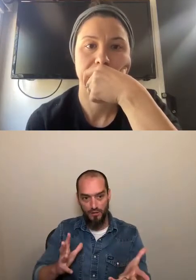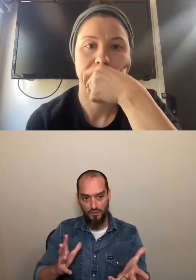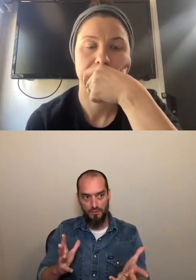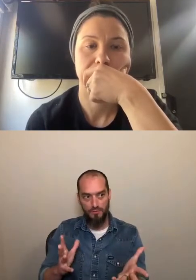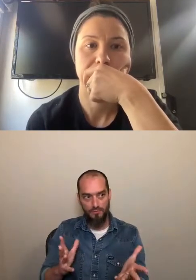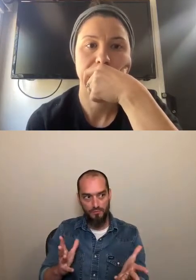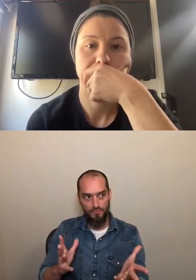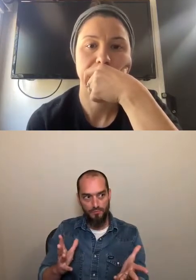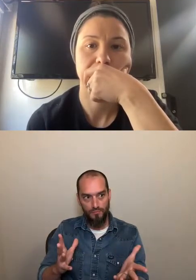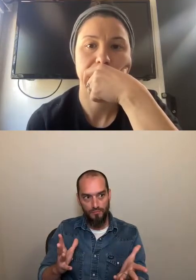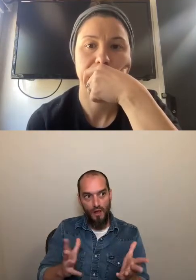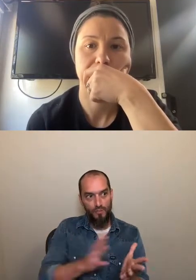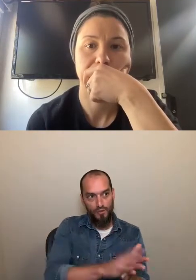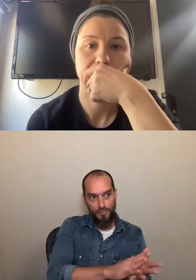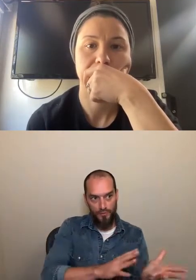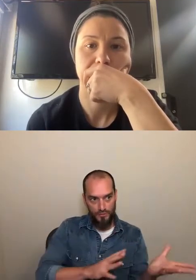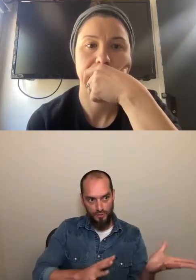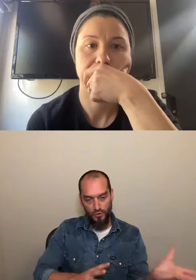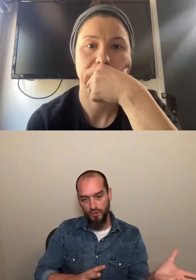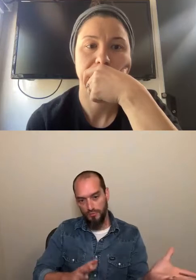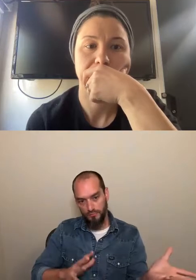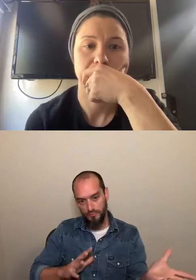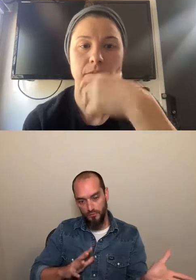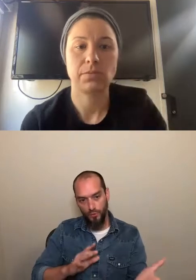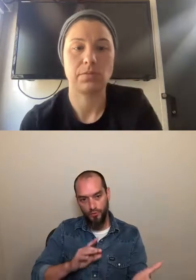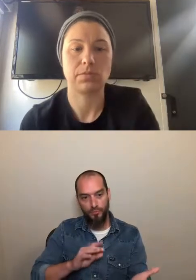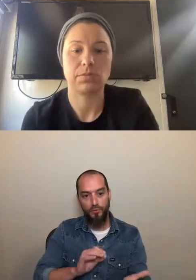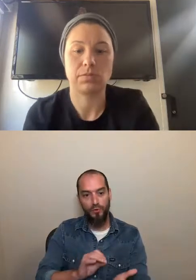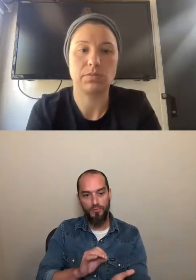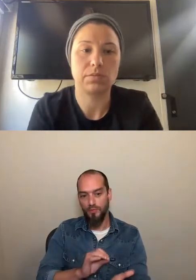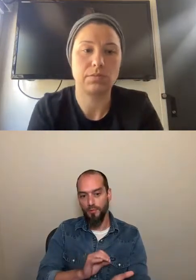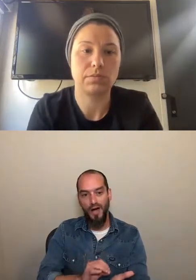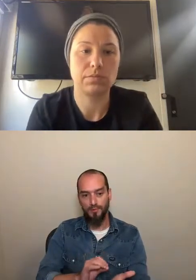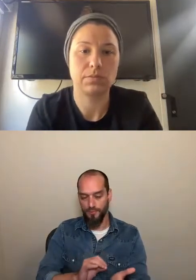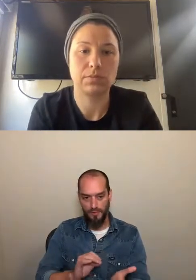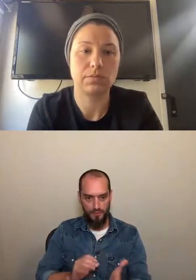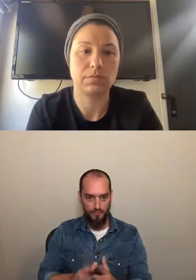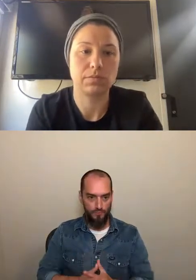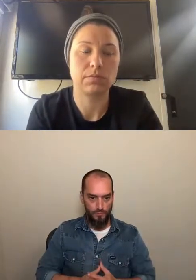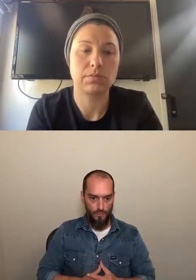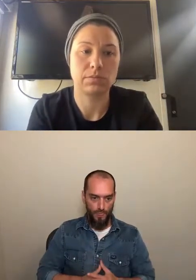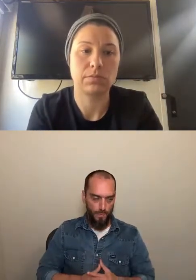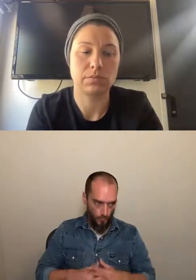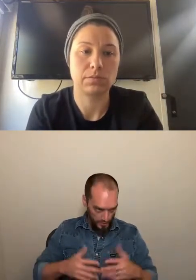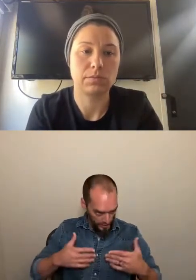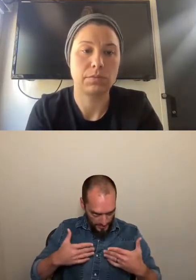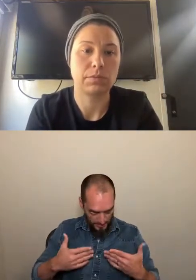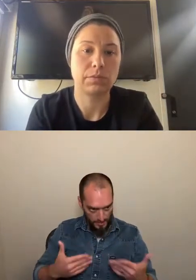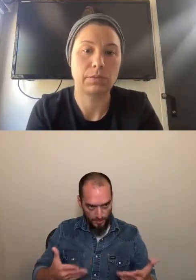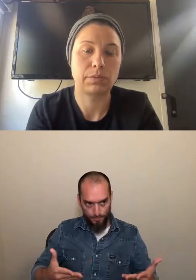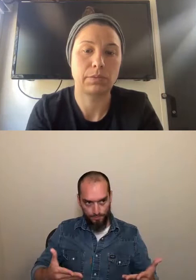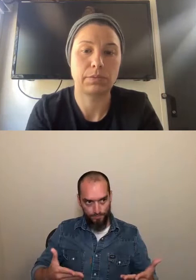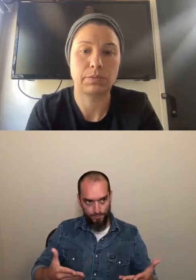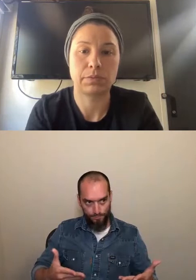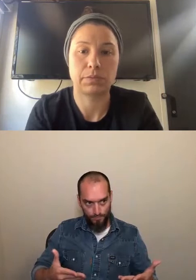that may cause other components to struggle or to perform suboptimally, which ends